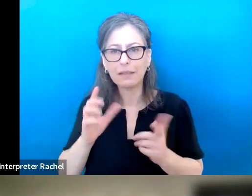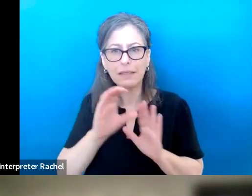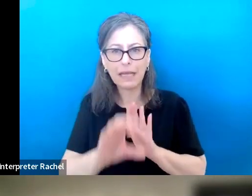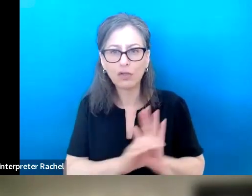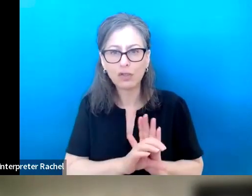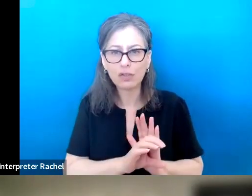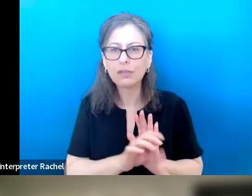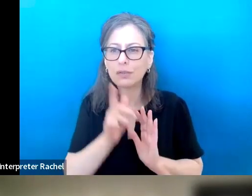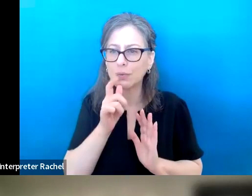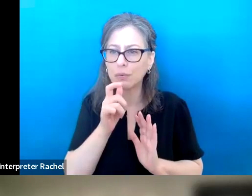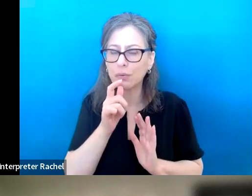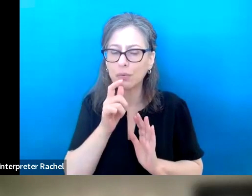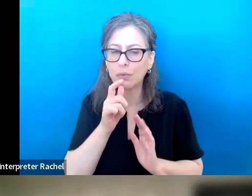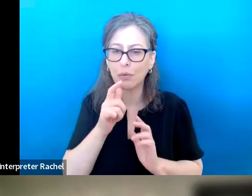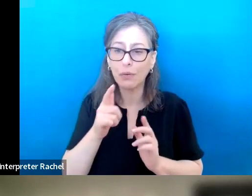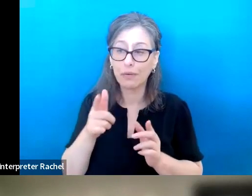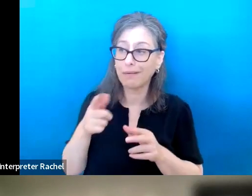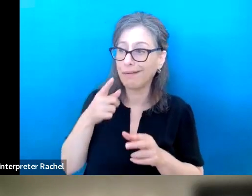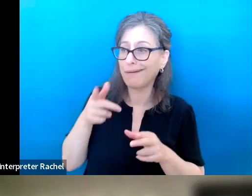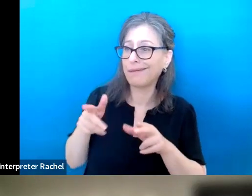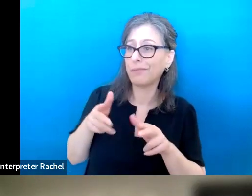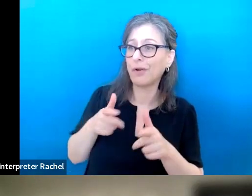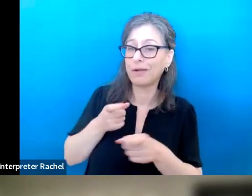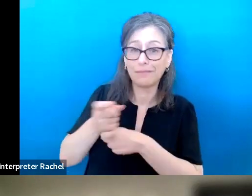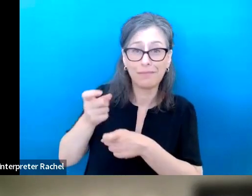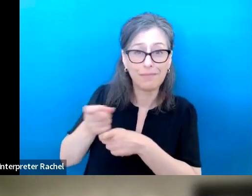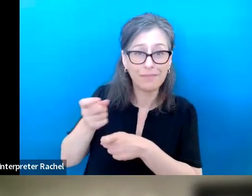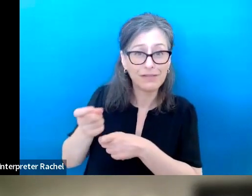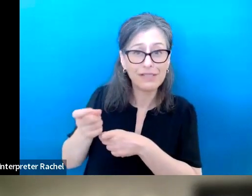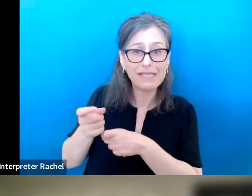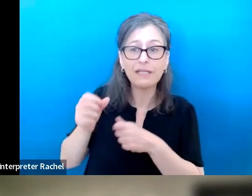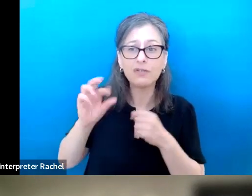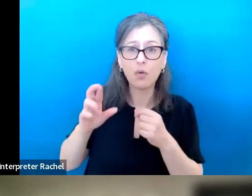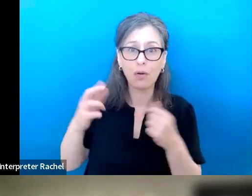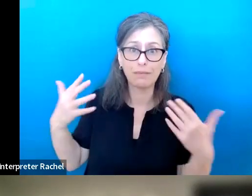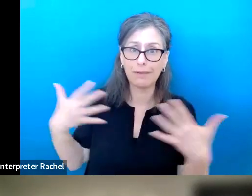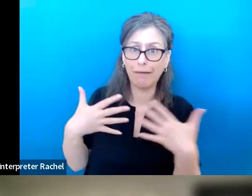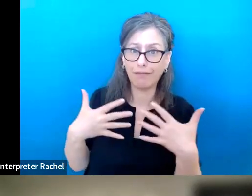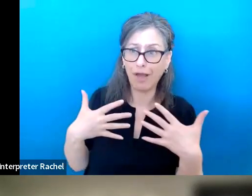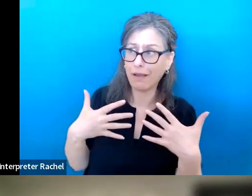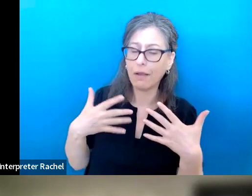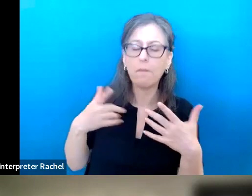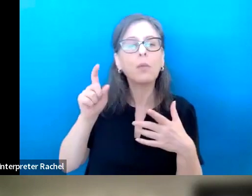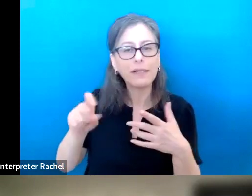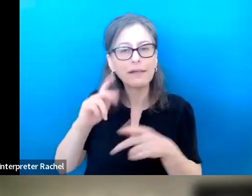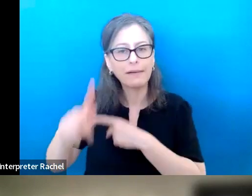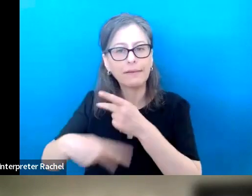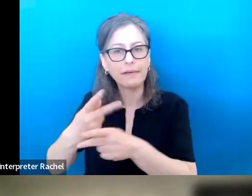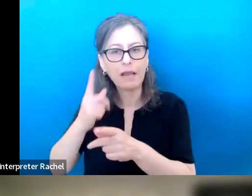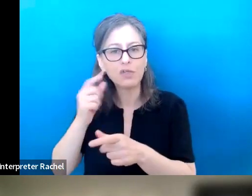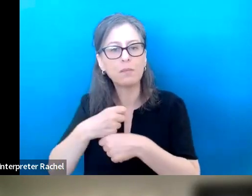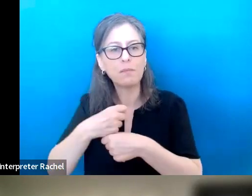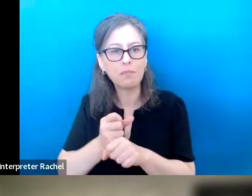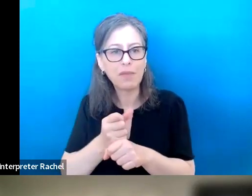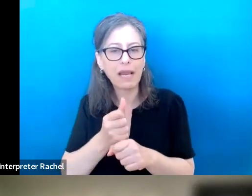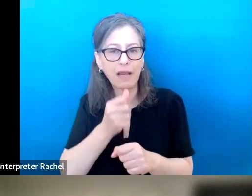either laughed at or kind of terrifying, to be honest. But we needed those in order to create our very